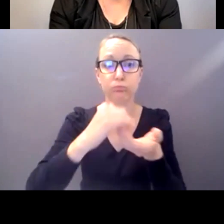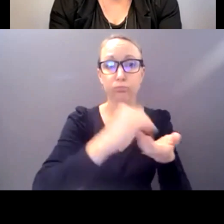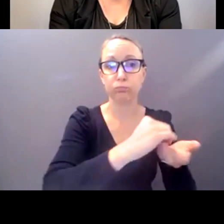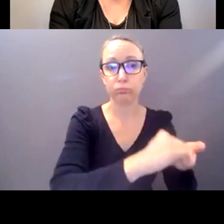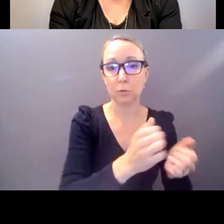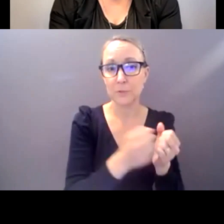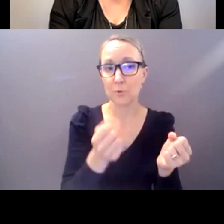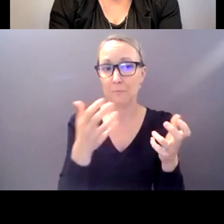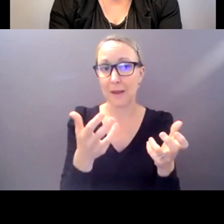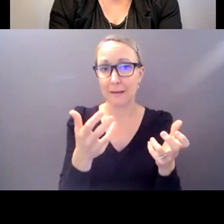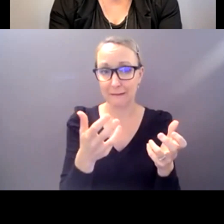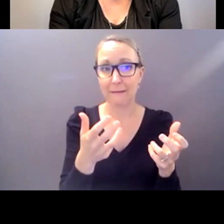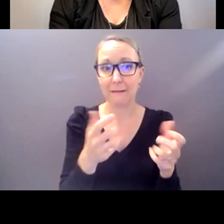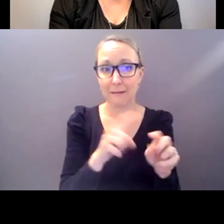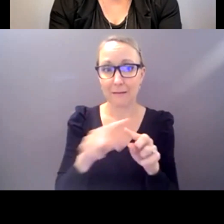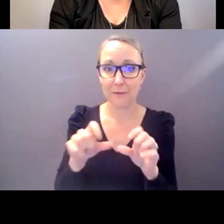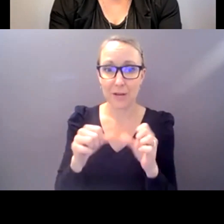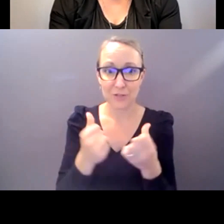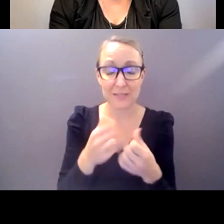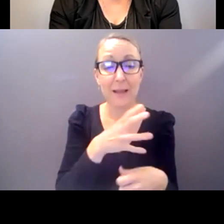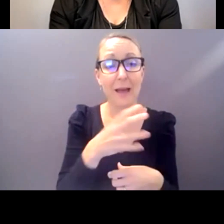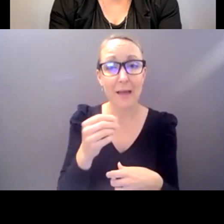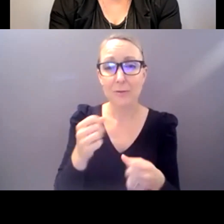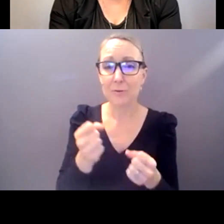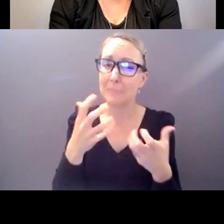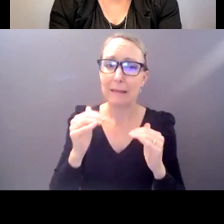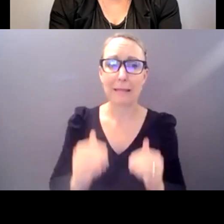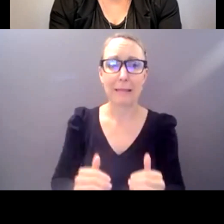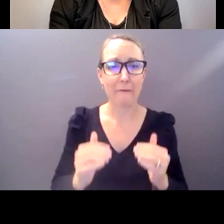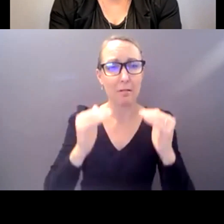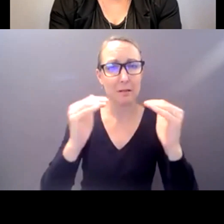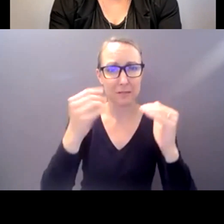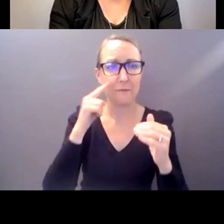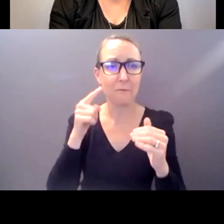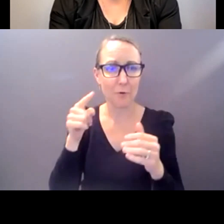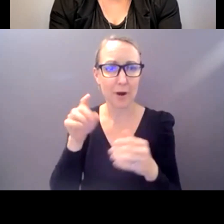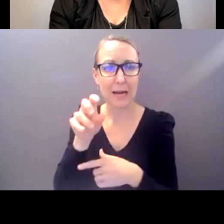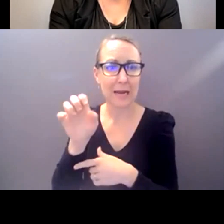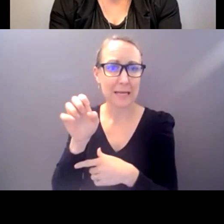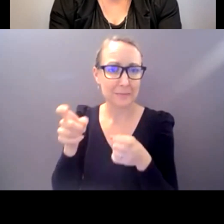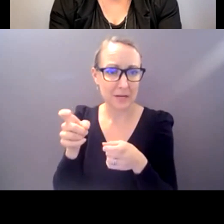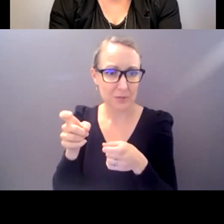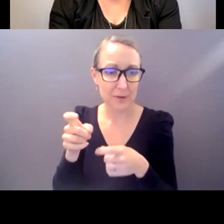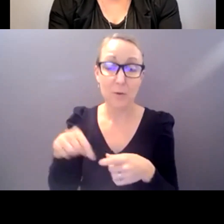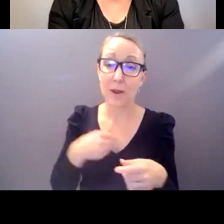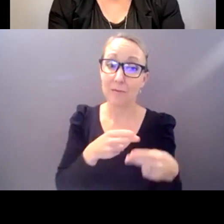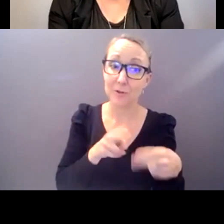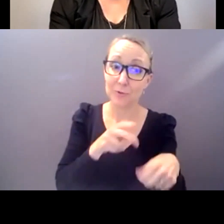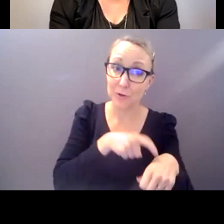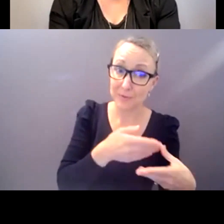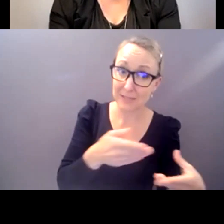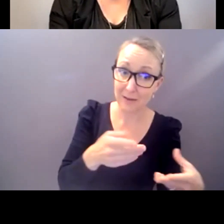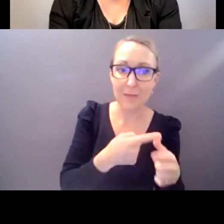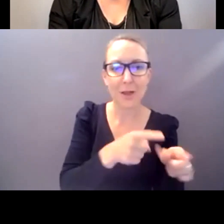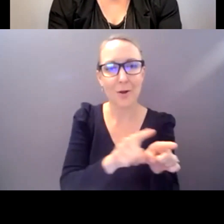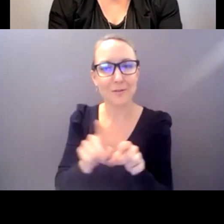of case management, right? There's the ADRC model, which is short term. As Victoria mentioned, many of us are also doing longer term,